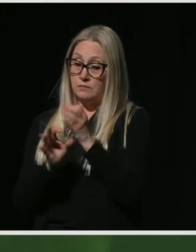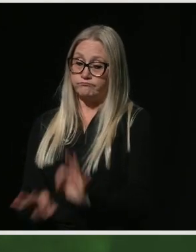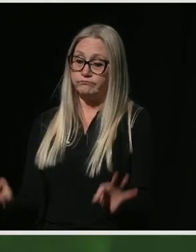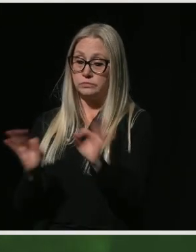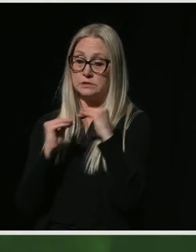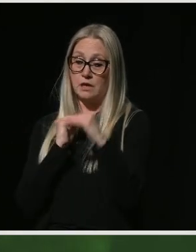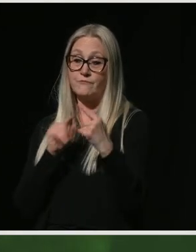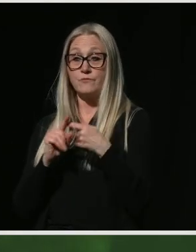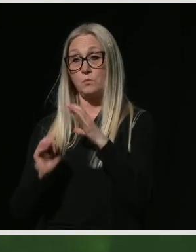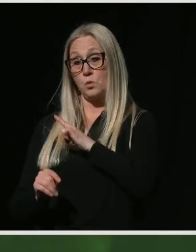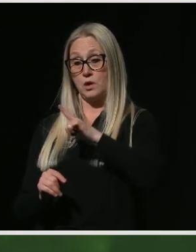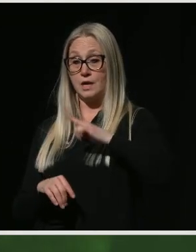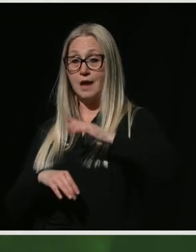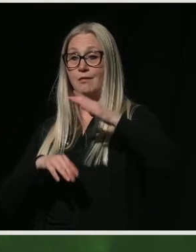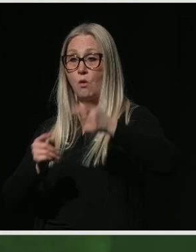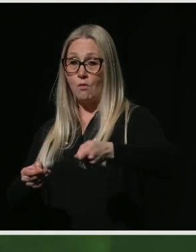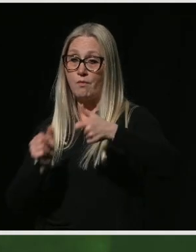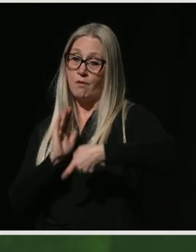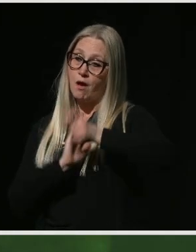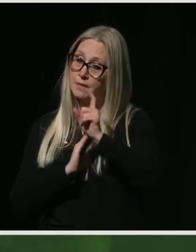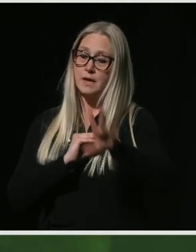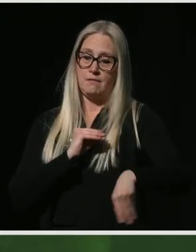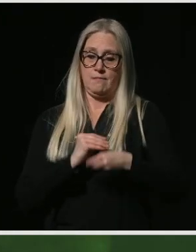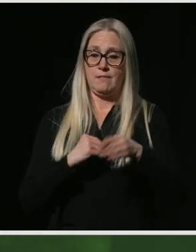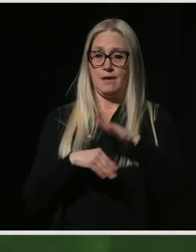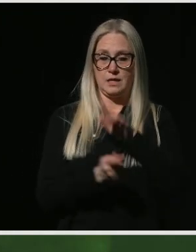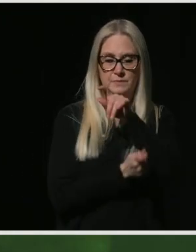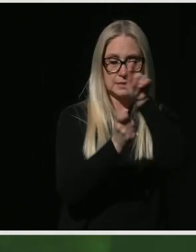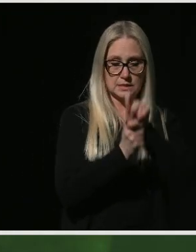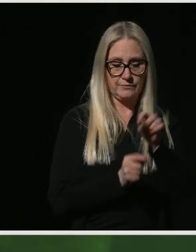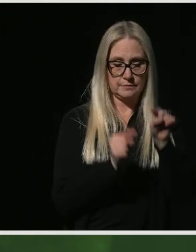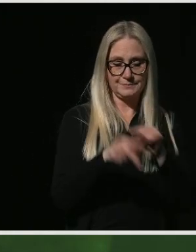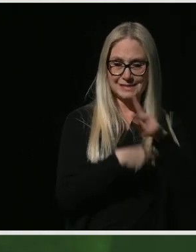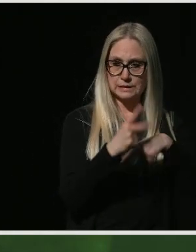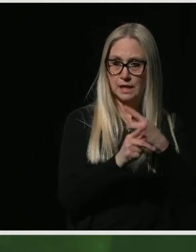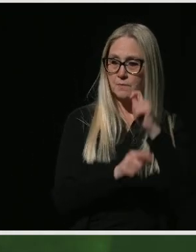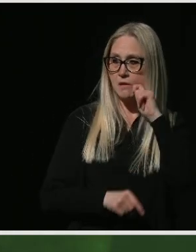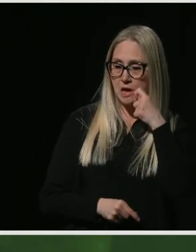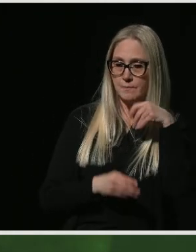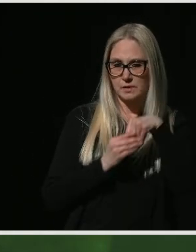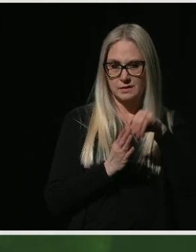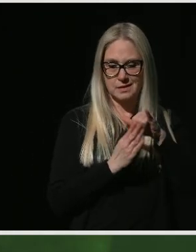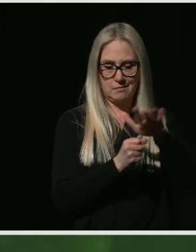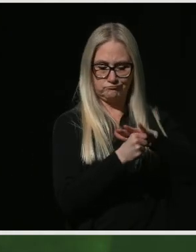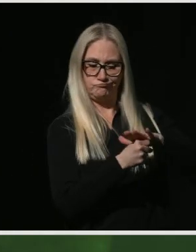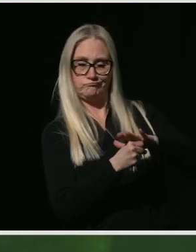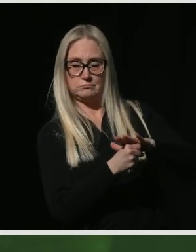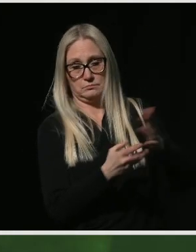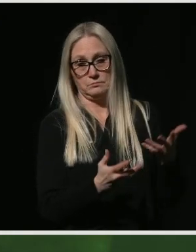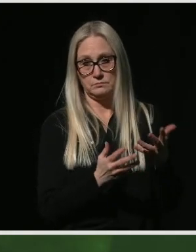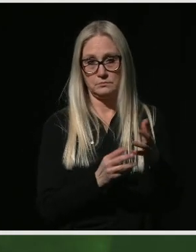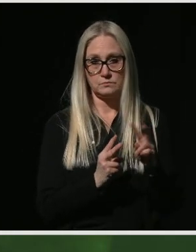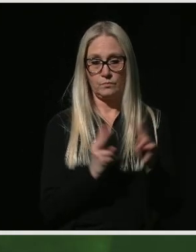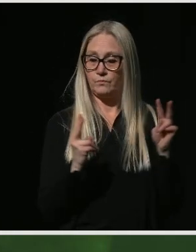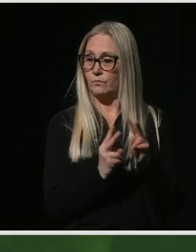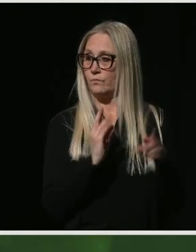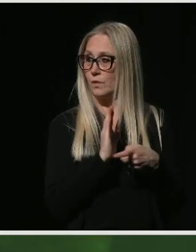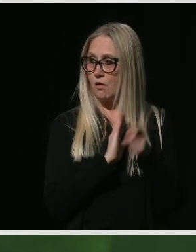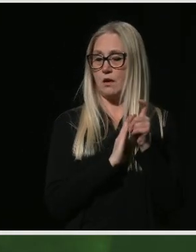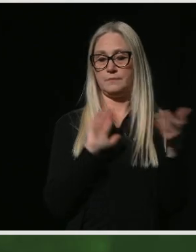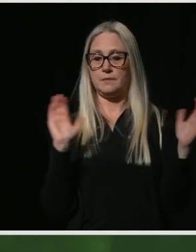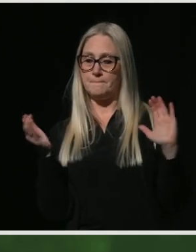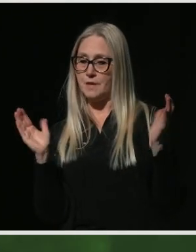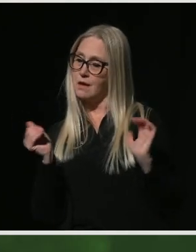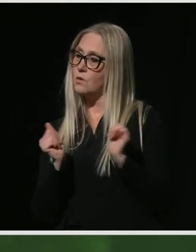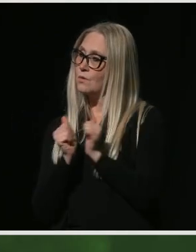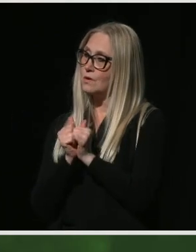on the platform automatically for this specific variety of apple in this region that's automatically gets compared